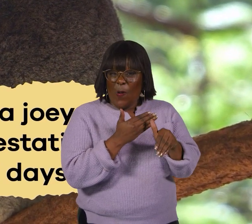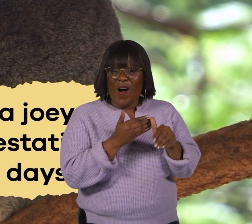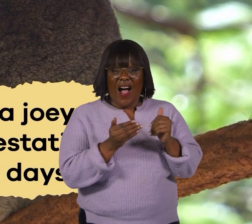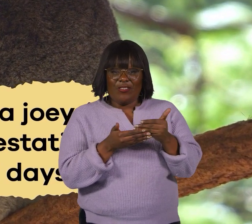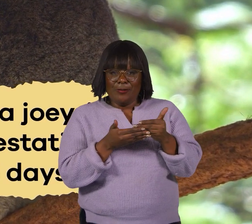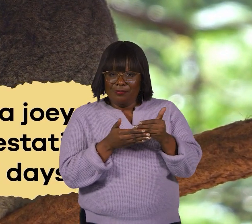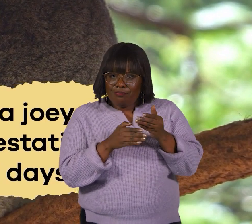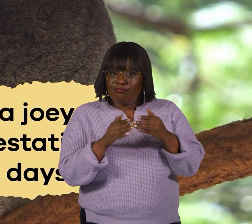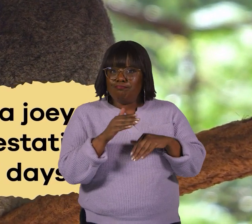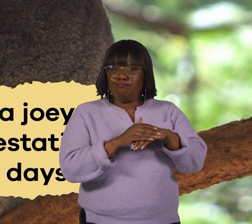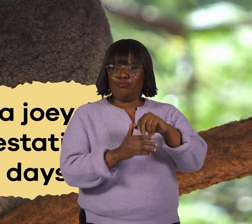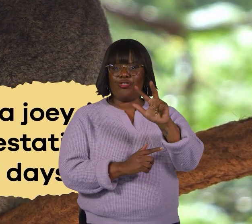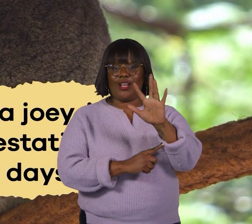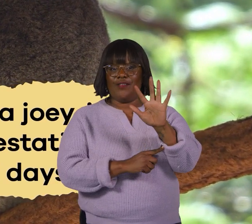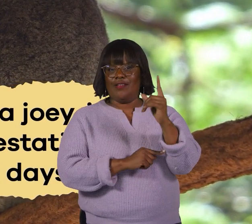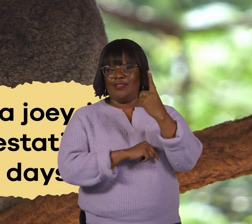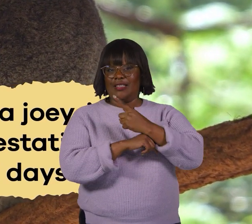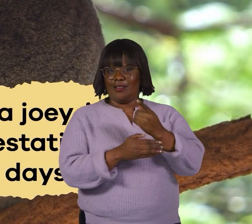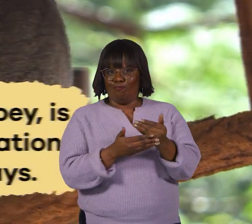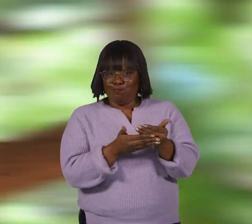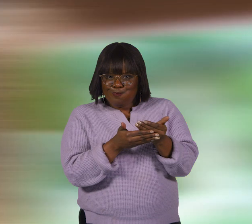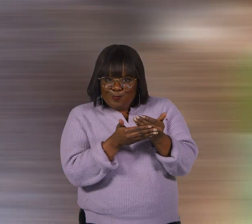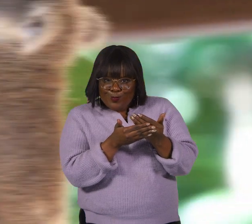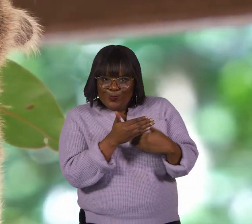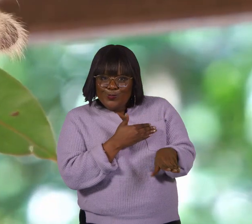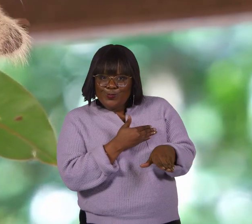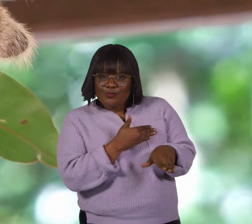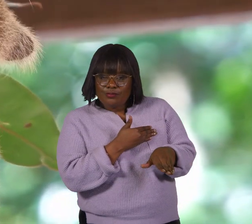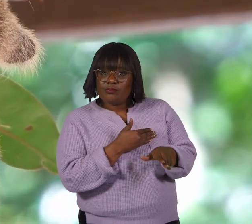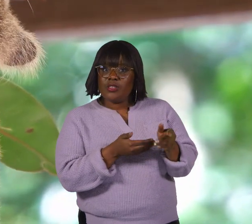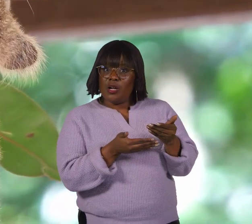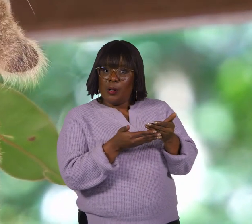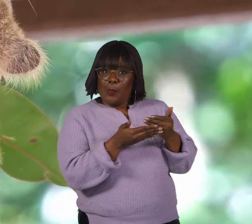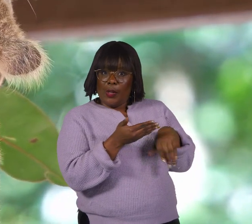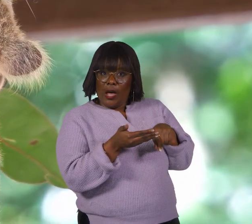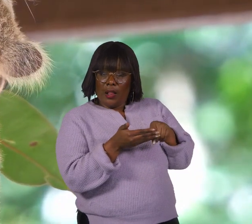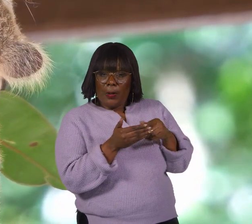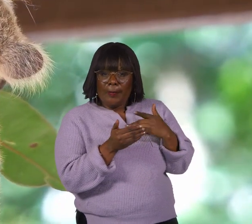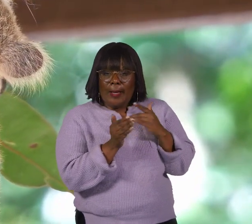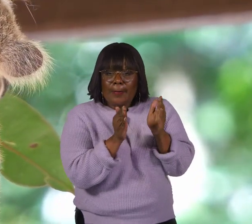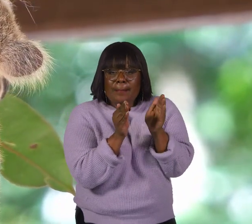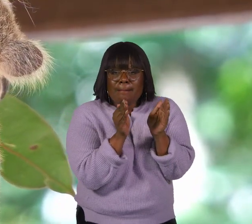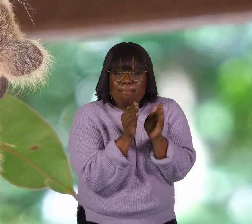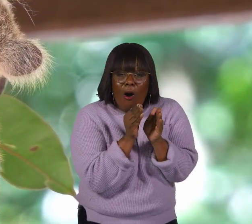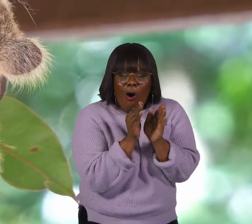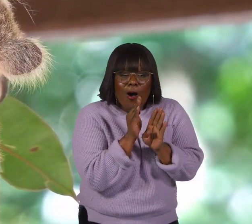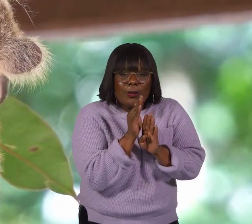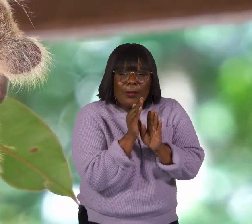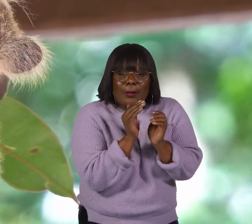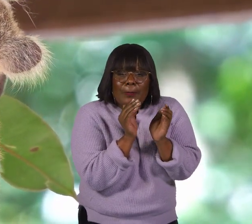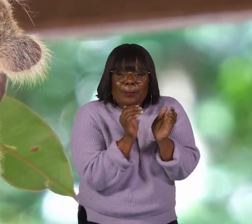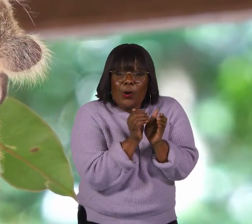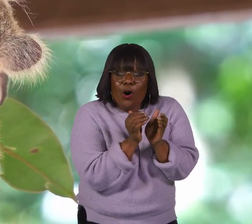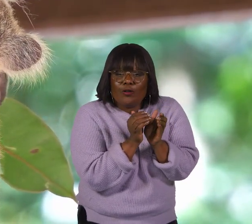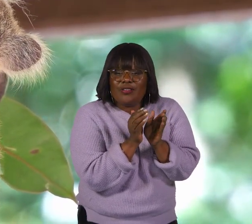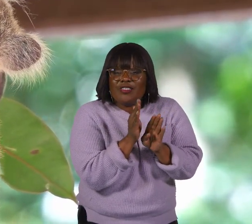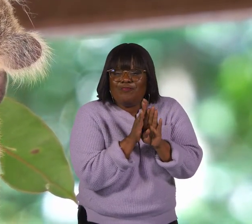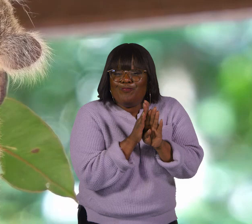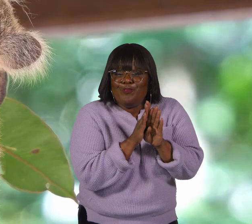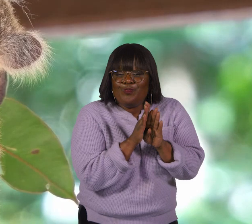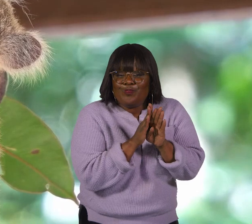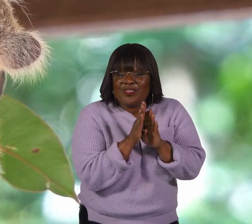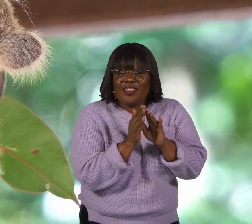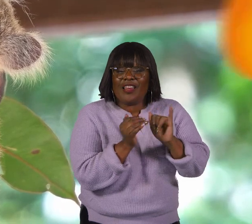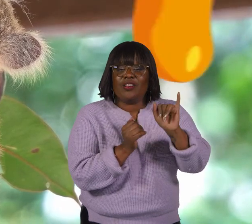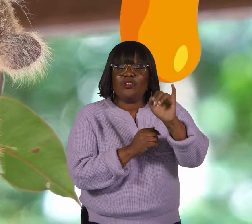gestation period of about 35 days. At birth, the joey is tiny and undeveloped. It is